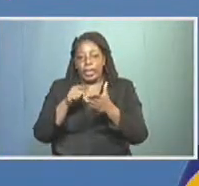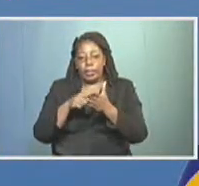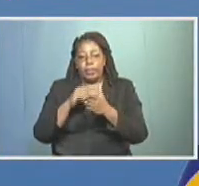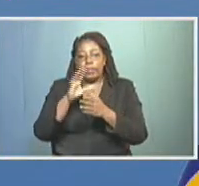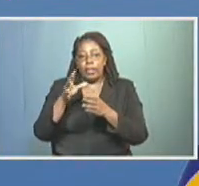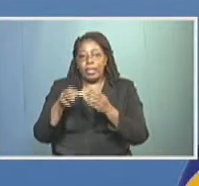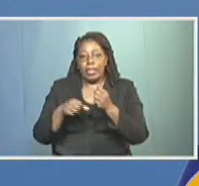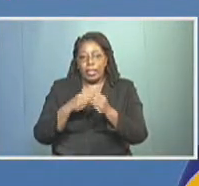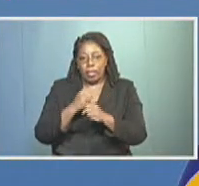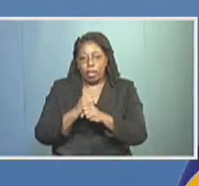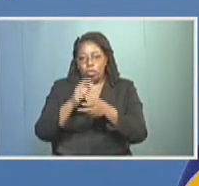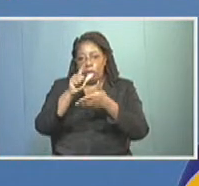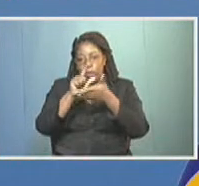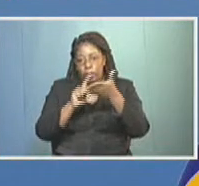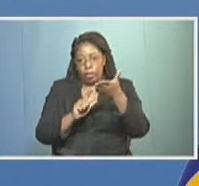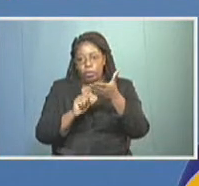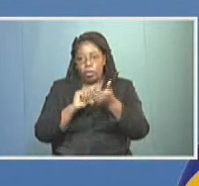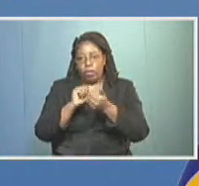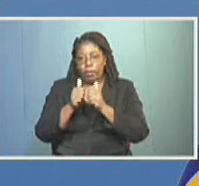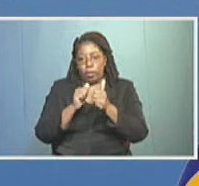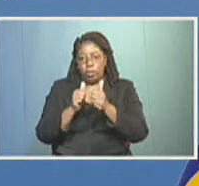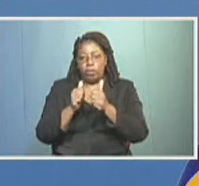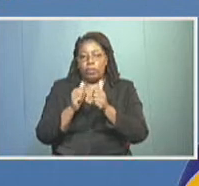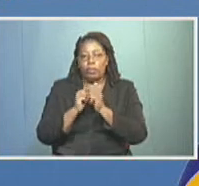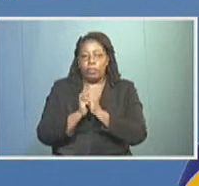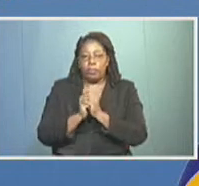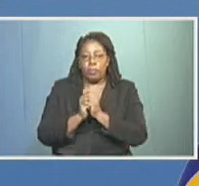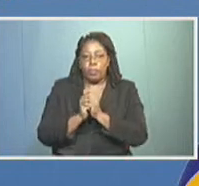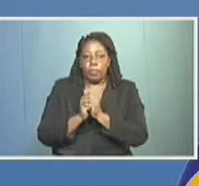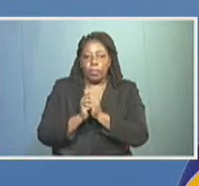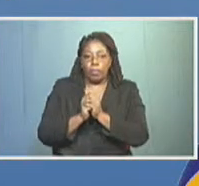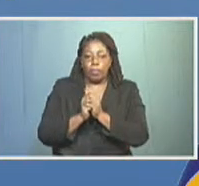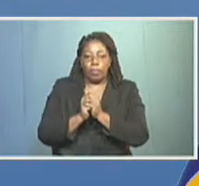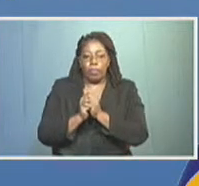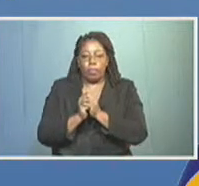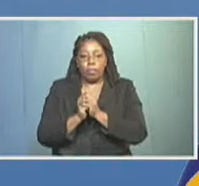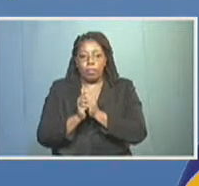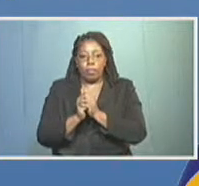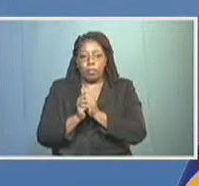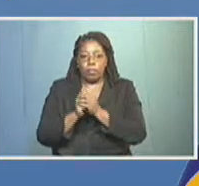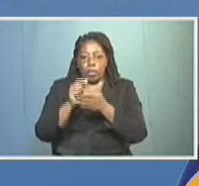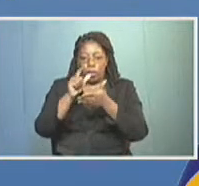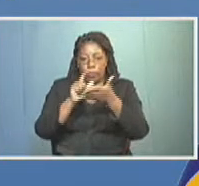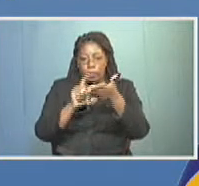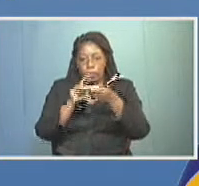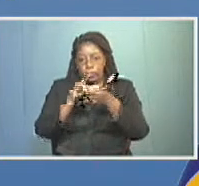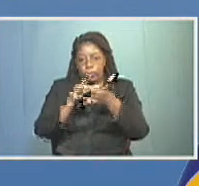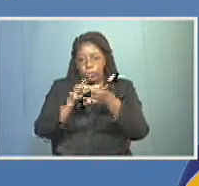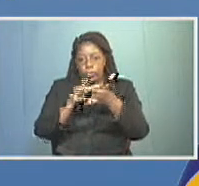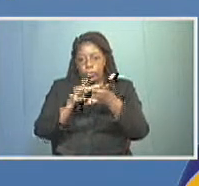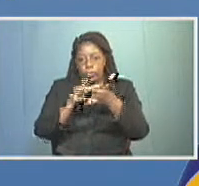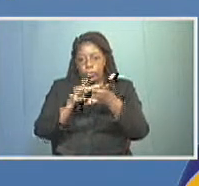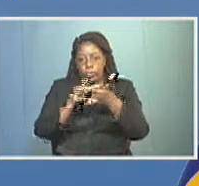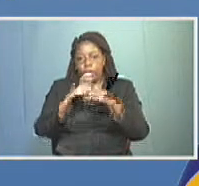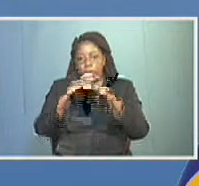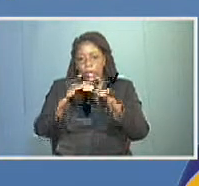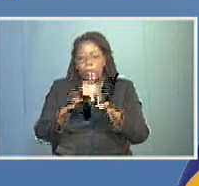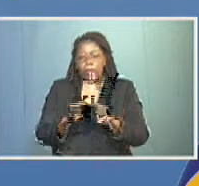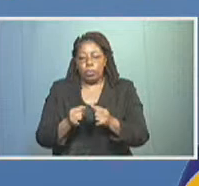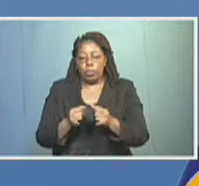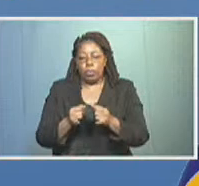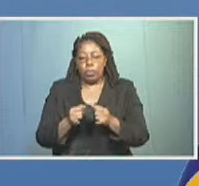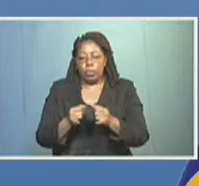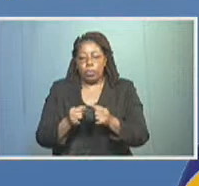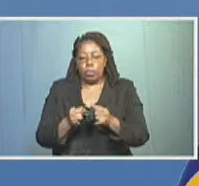include Alan Ingram, American football, Andre Starwood, baseball, Ernestine Butler Stubbs, softball, Joseph Jomo Smith,